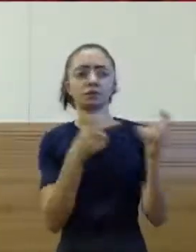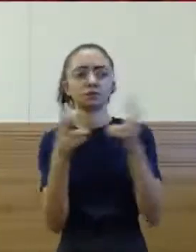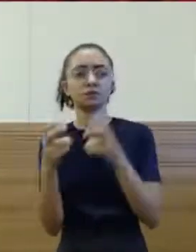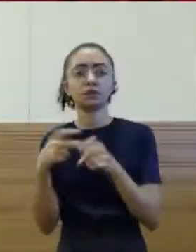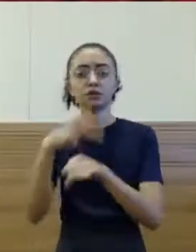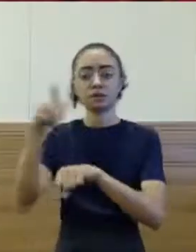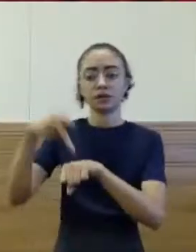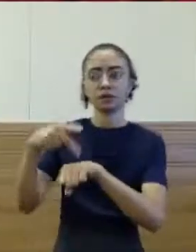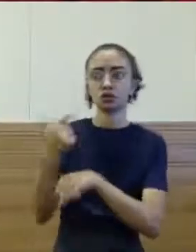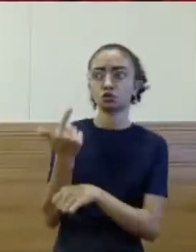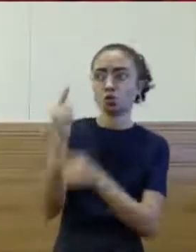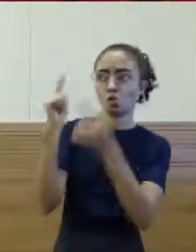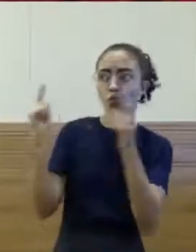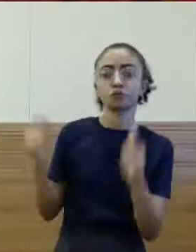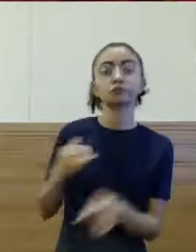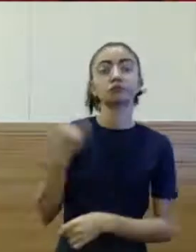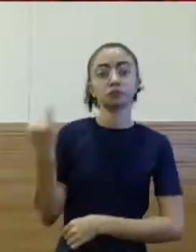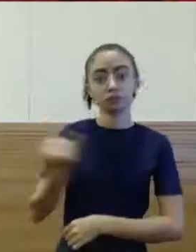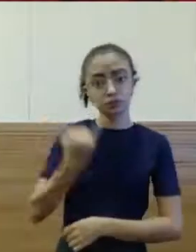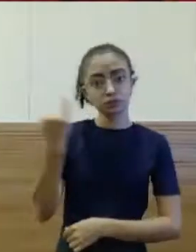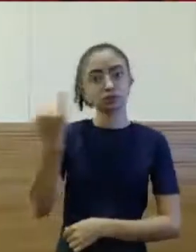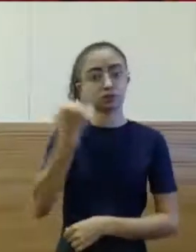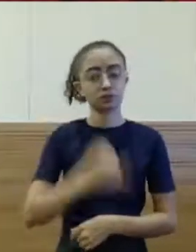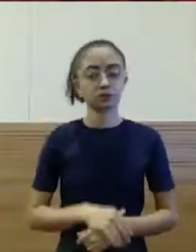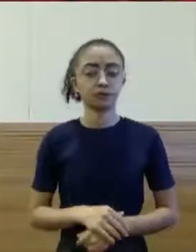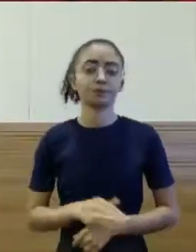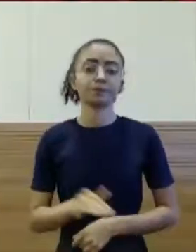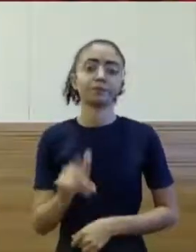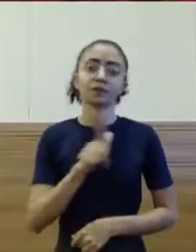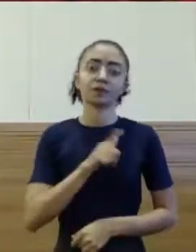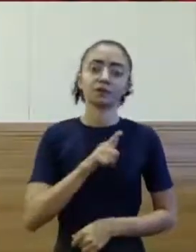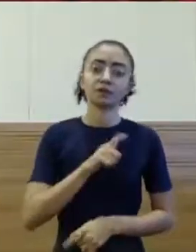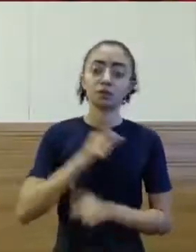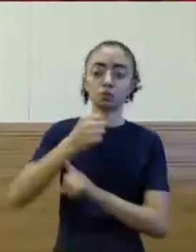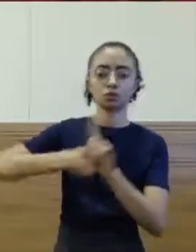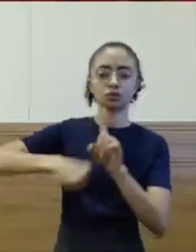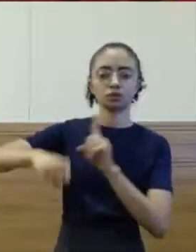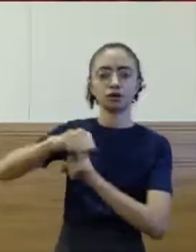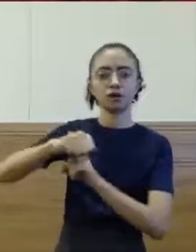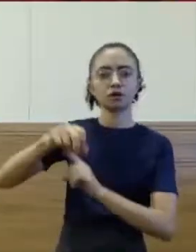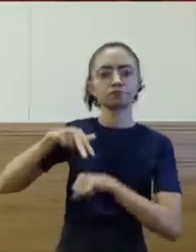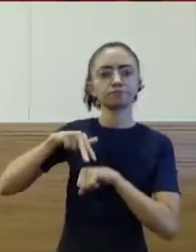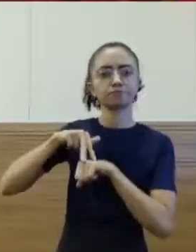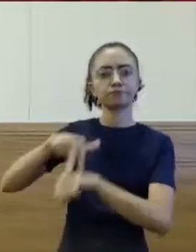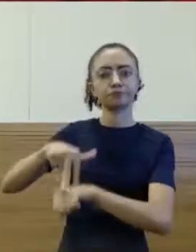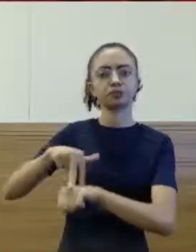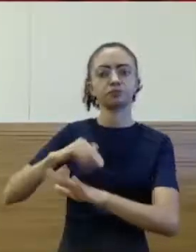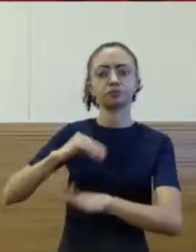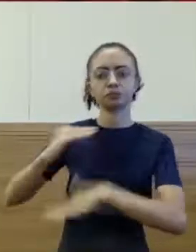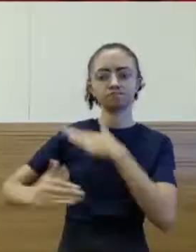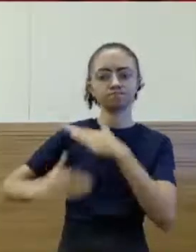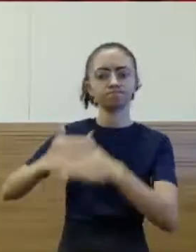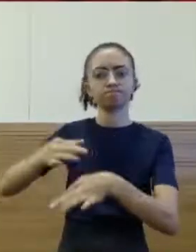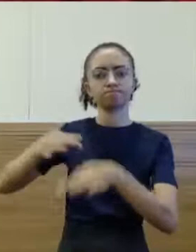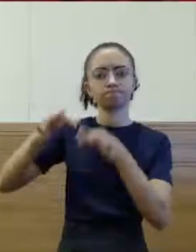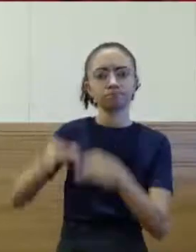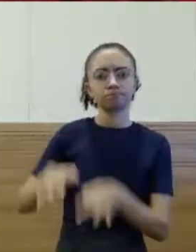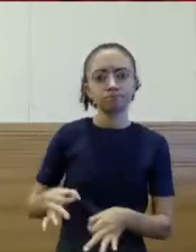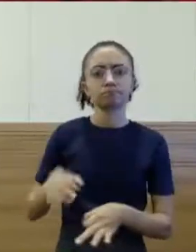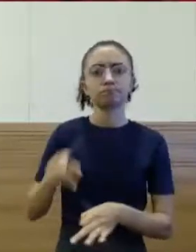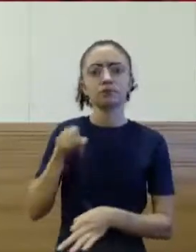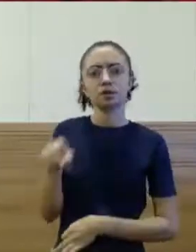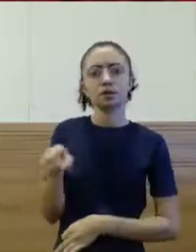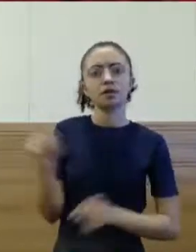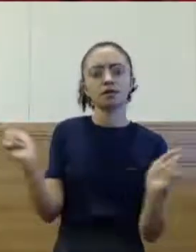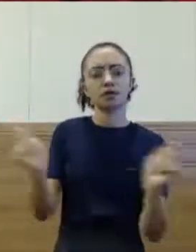in many other countries. So to have a civil society that is solid, that